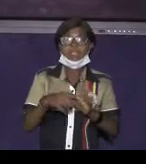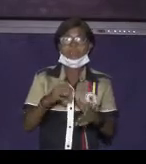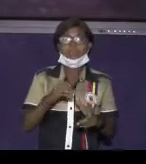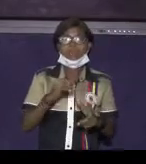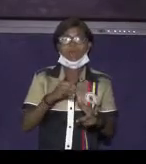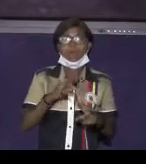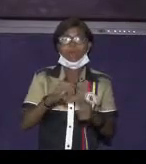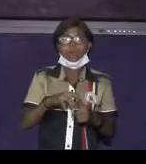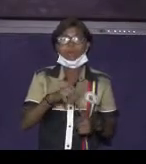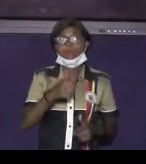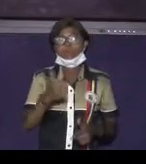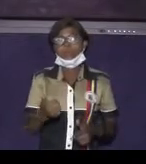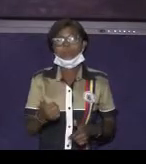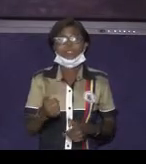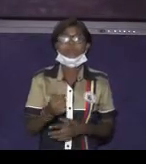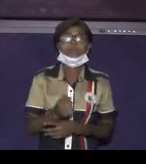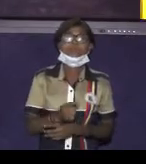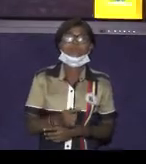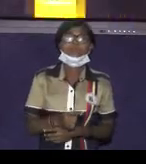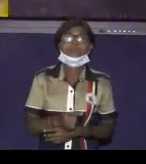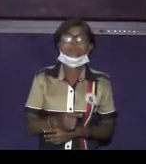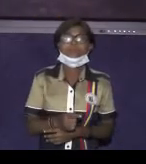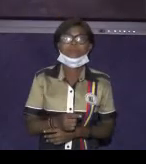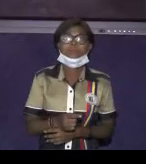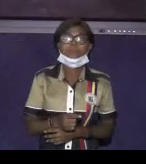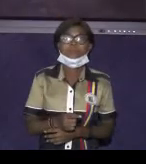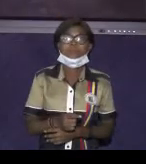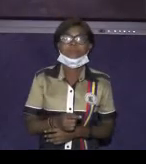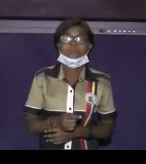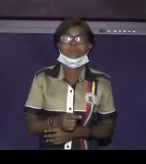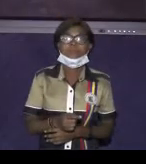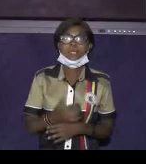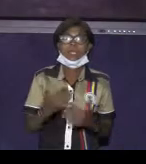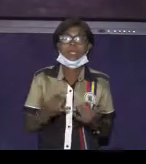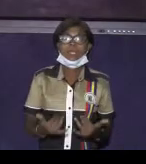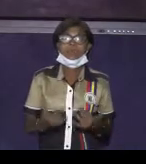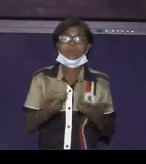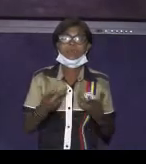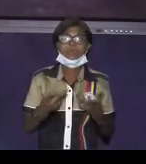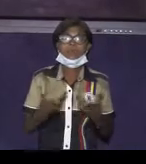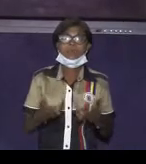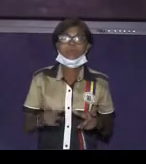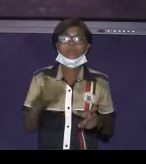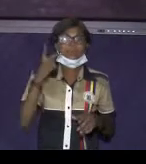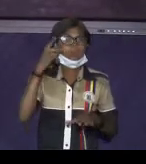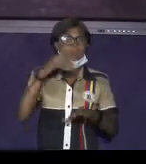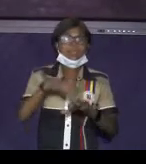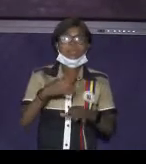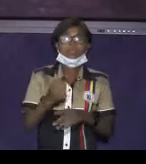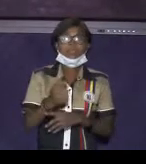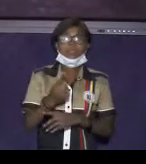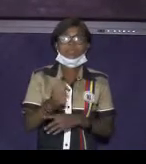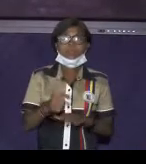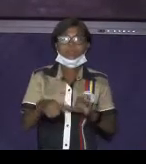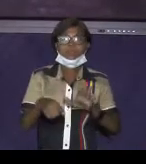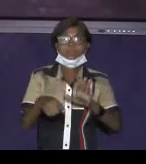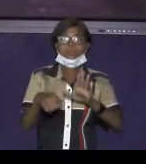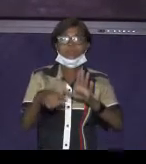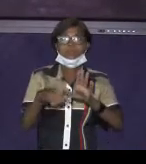one is the negative sentences. Now let's look at the affirmative or the